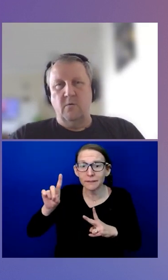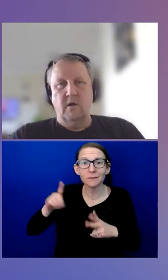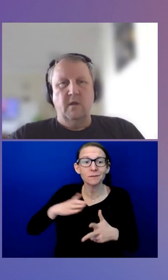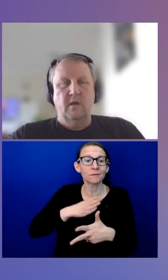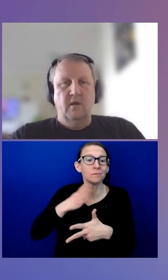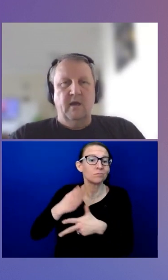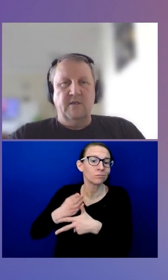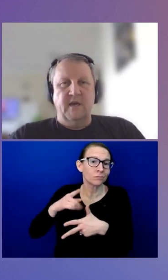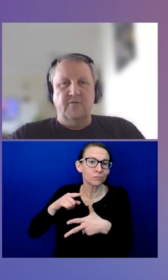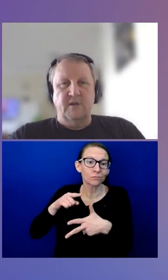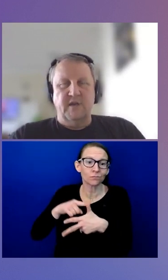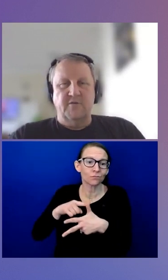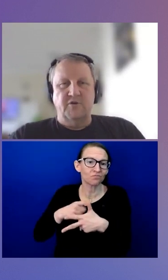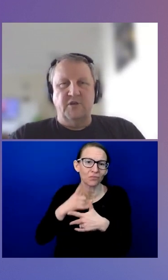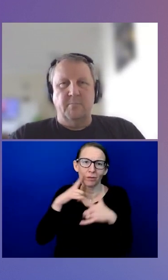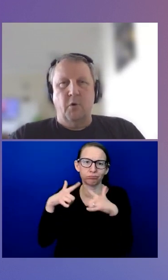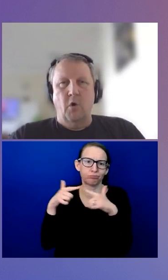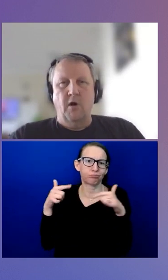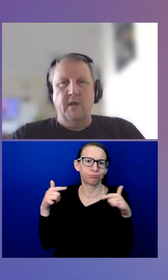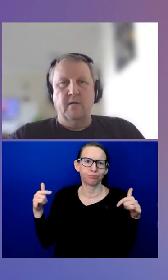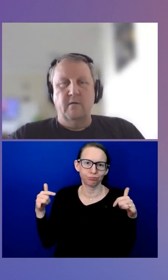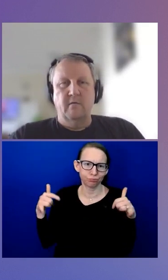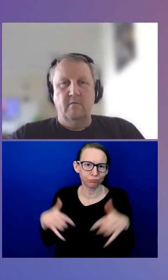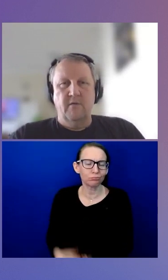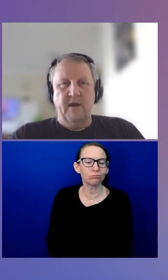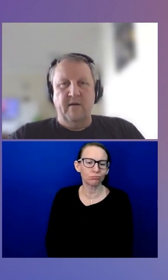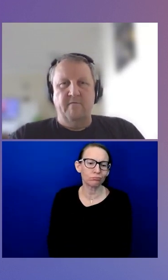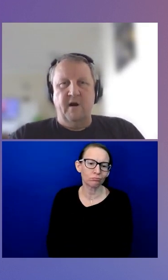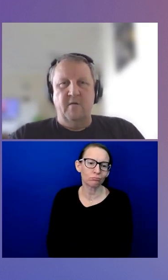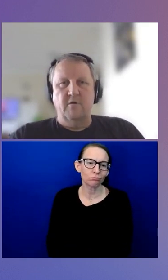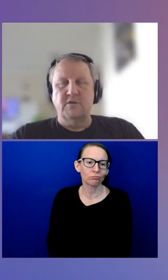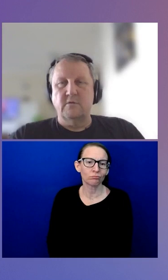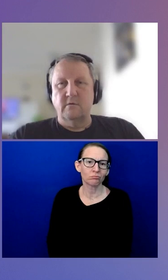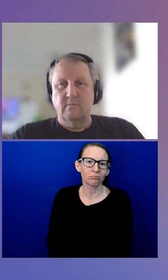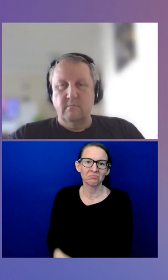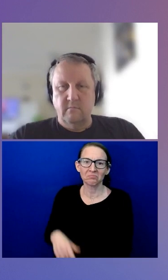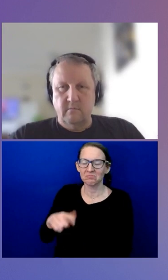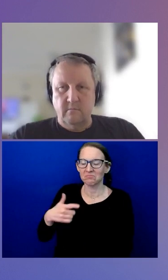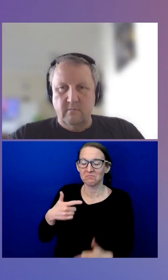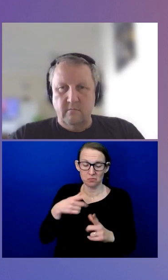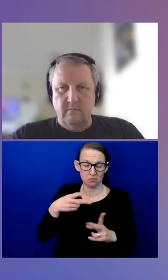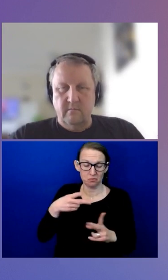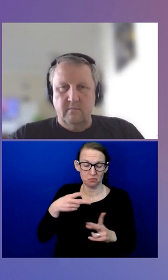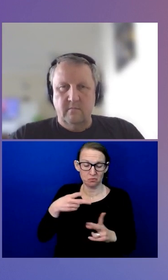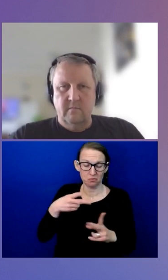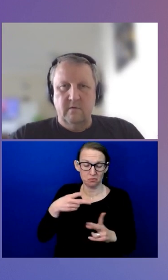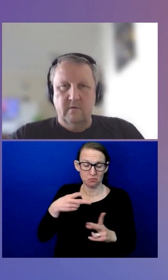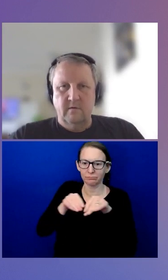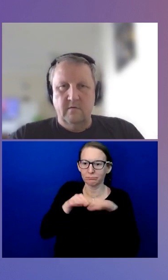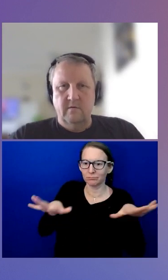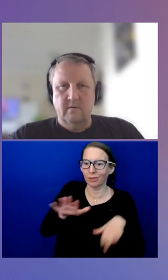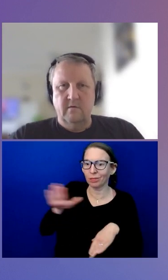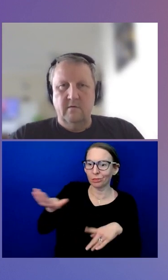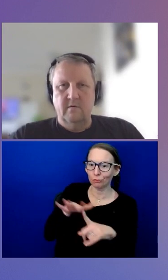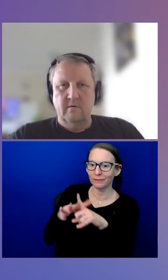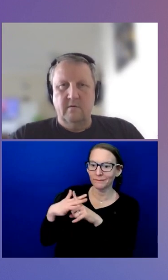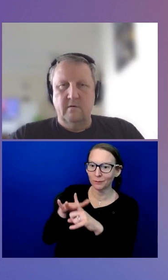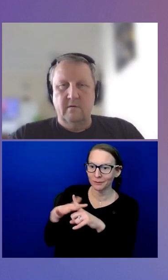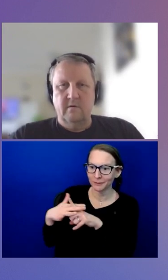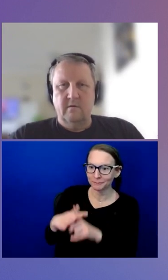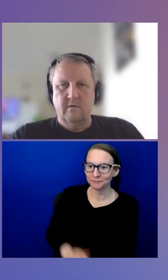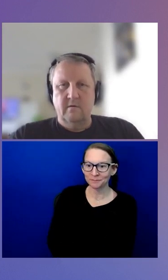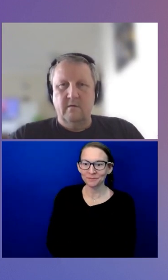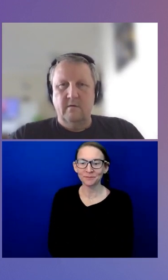Nerdio, et cetera, to deploy their environments. Okay. Thanks.